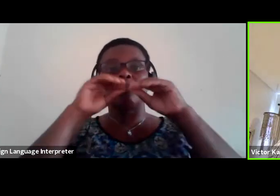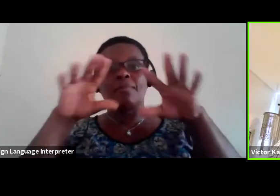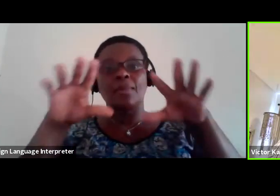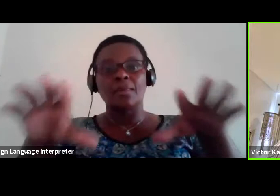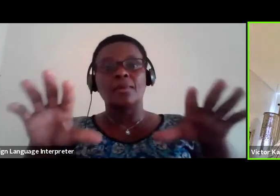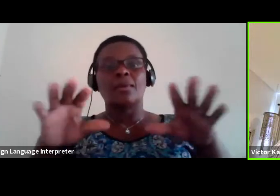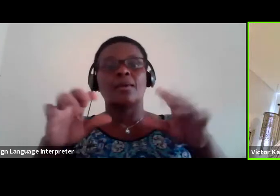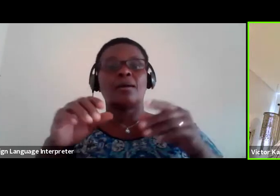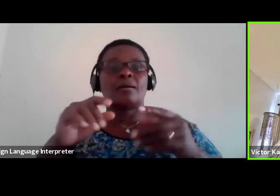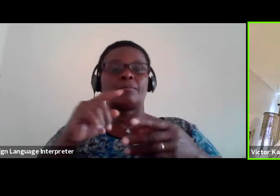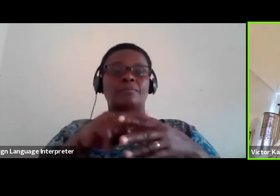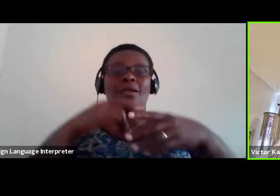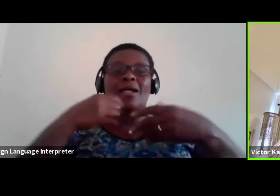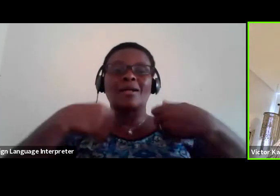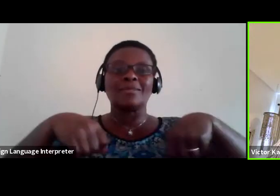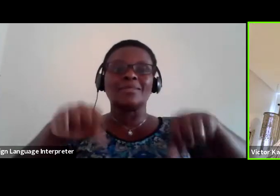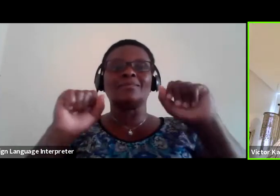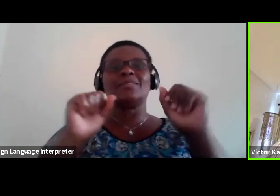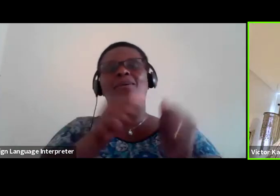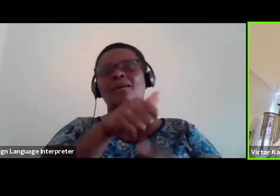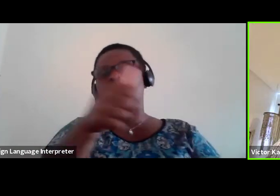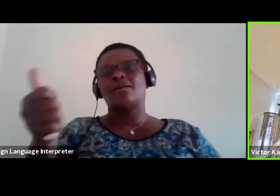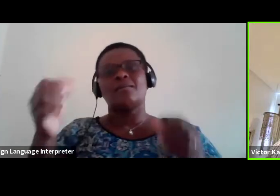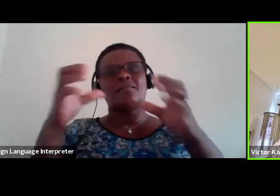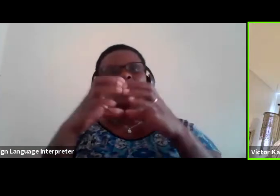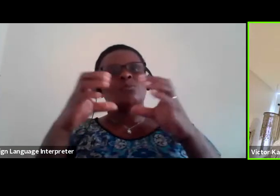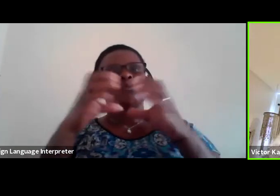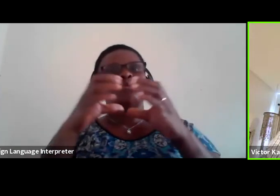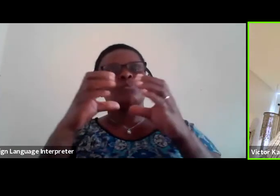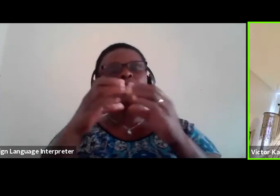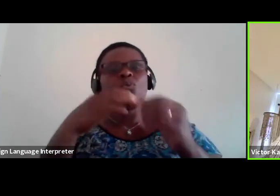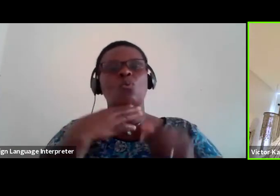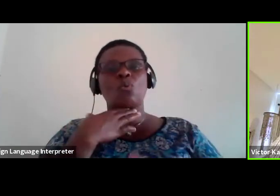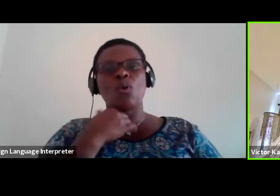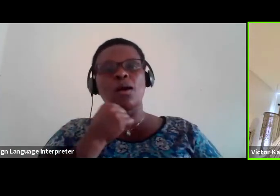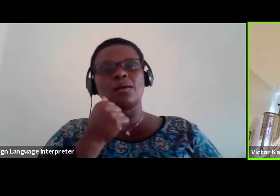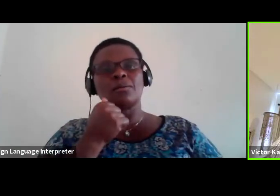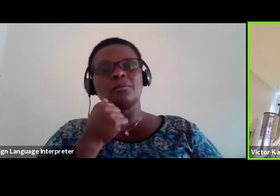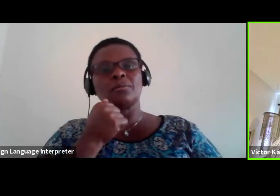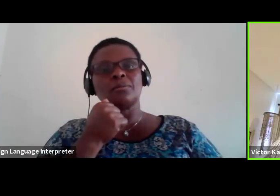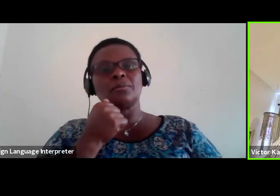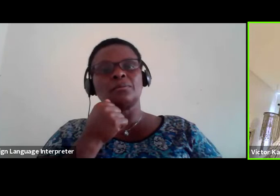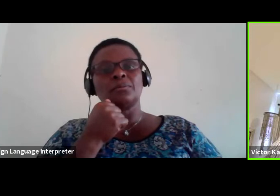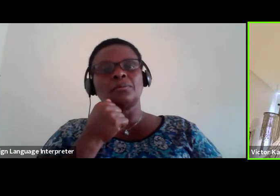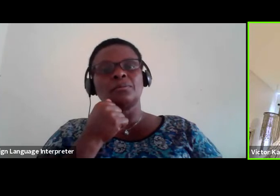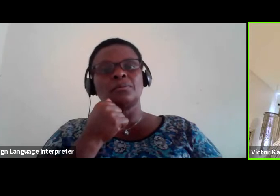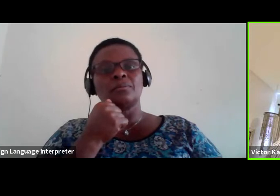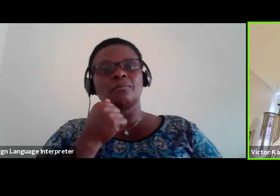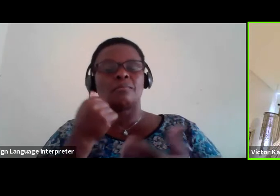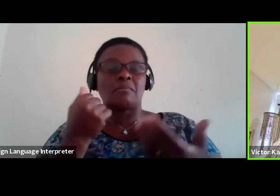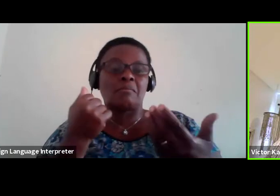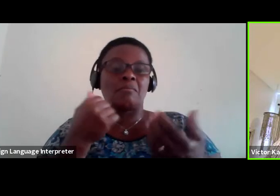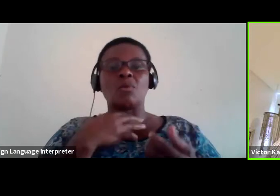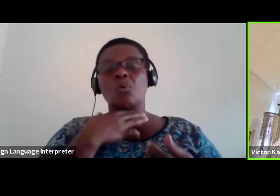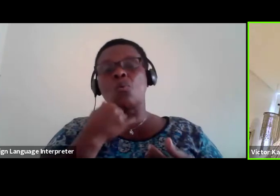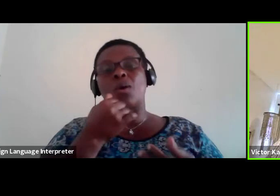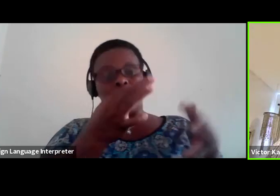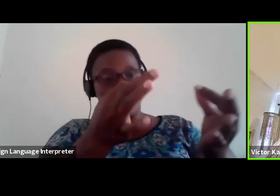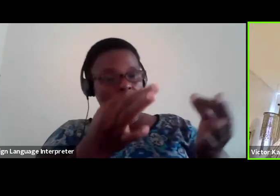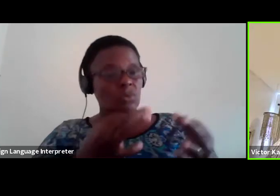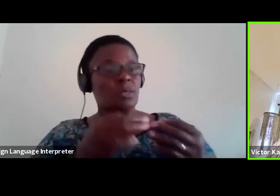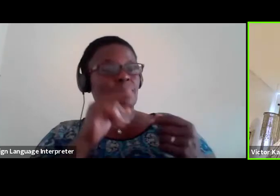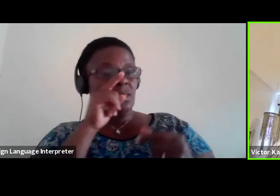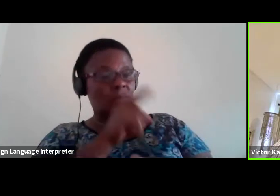activists, and other groups who are seeking to demand for accountability of